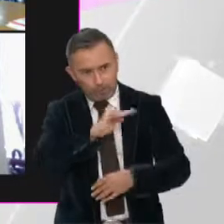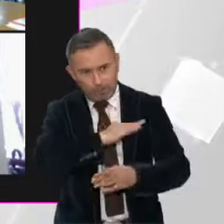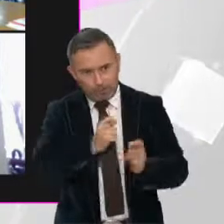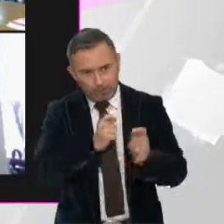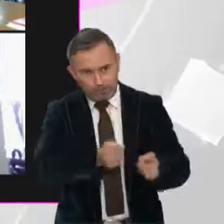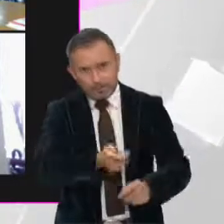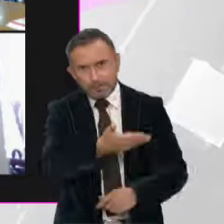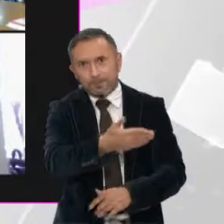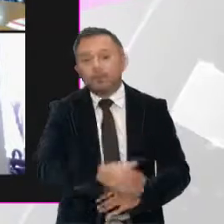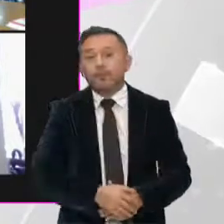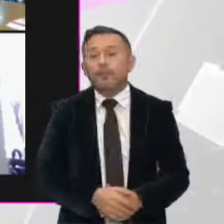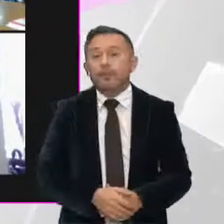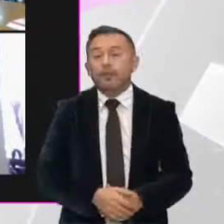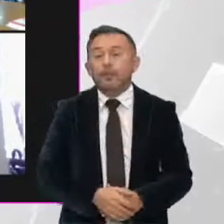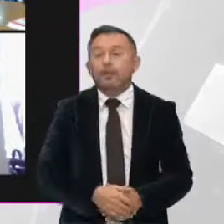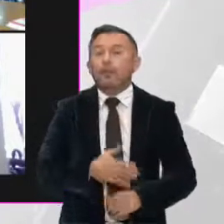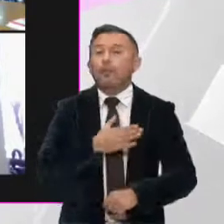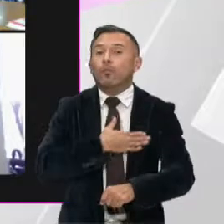have the floor.